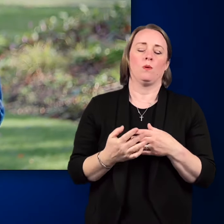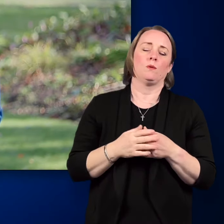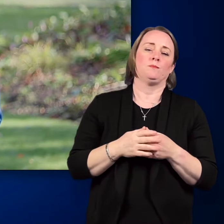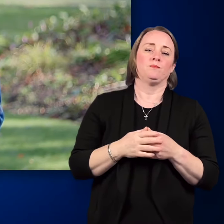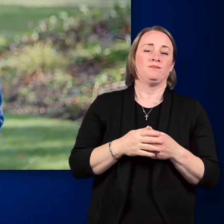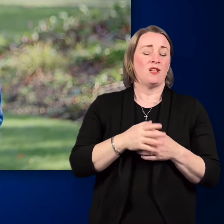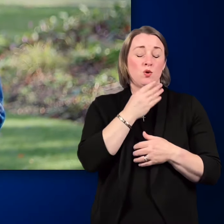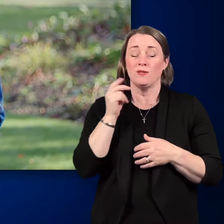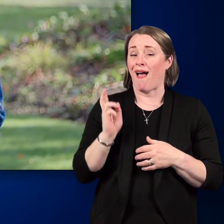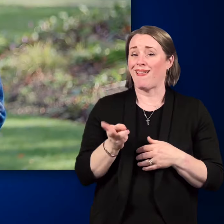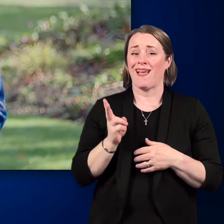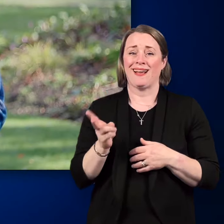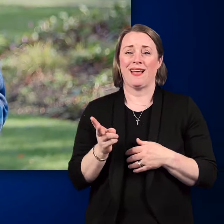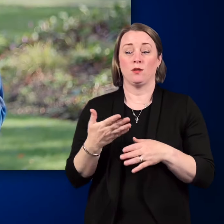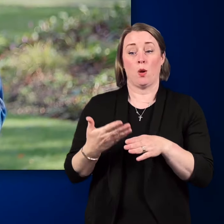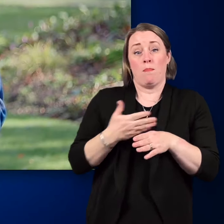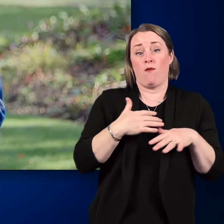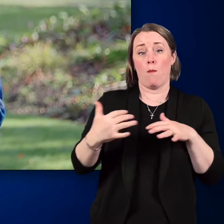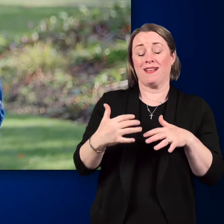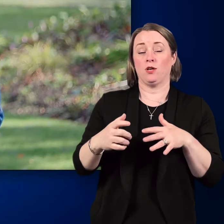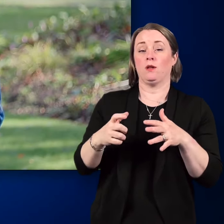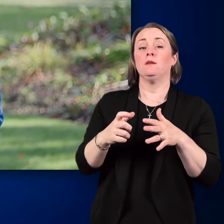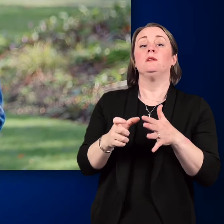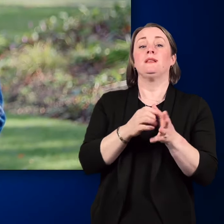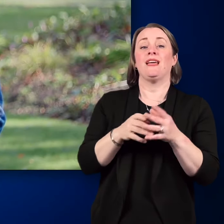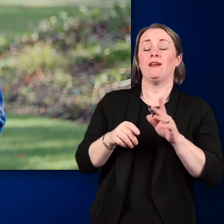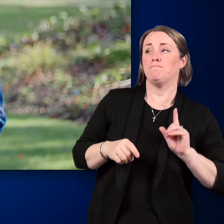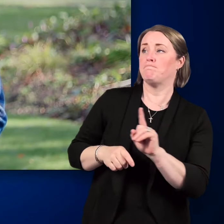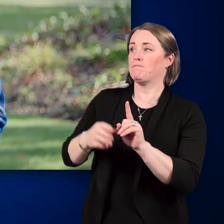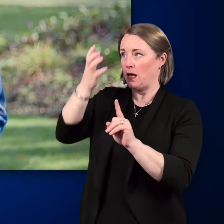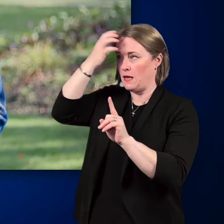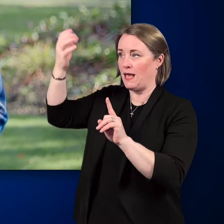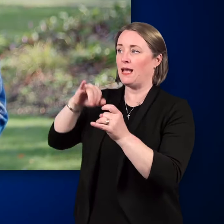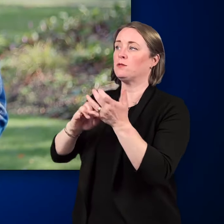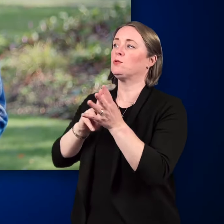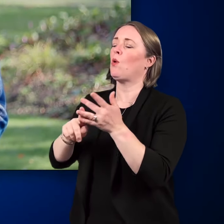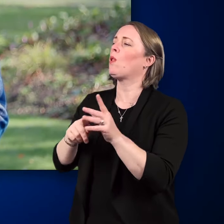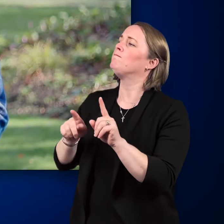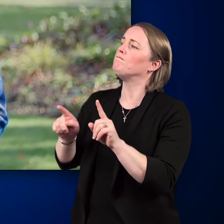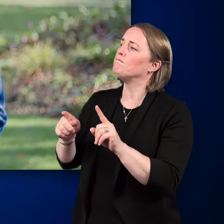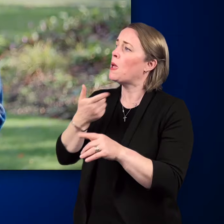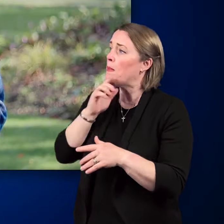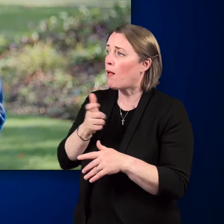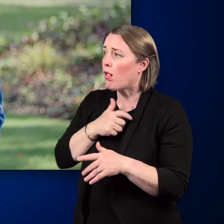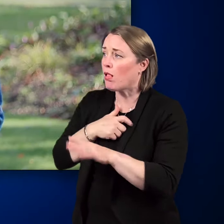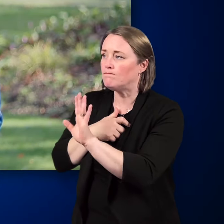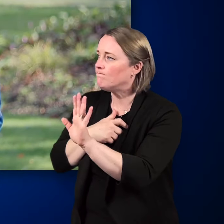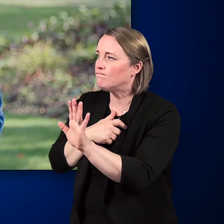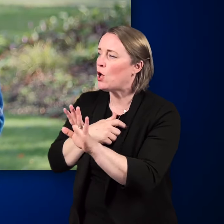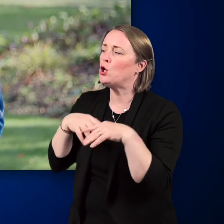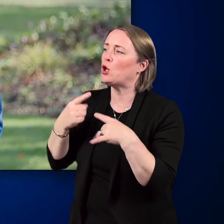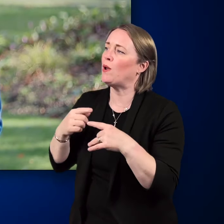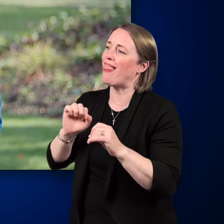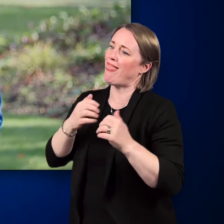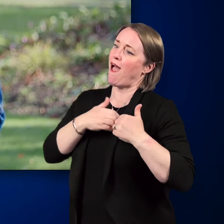to King Saul and says, look, don't let anyone's hearts be troubled. And the word is fall. Don't let anyone's